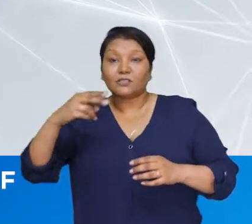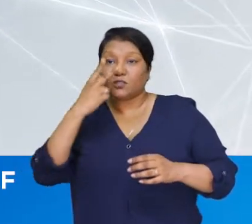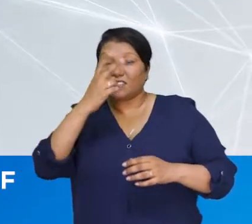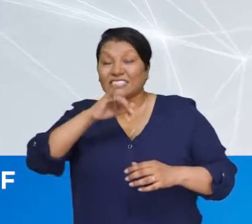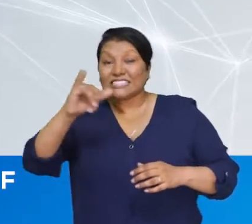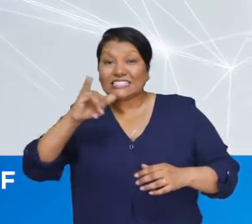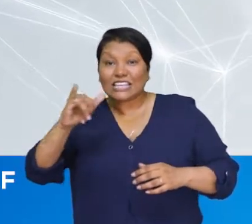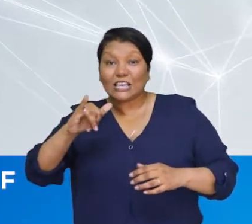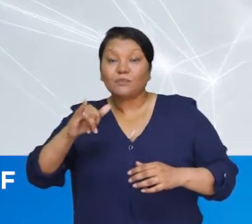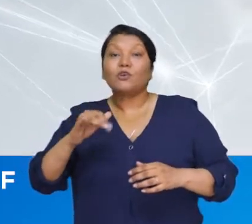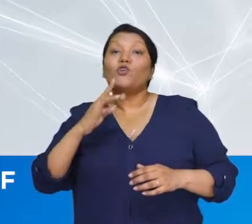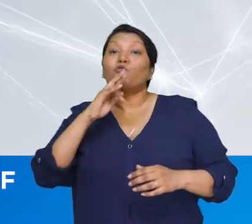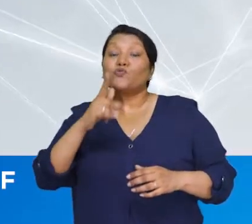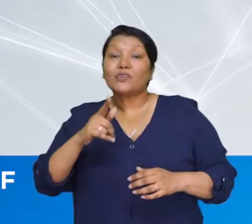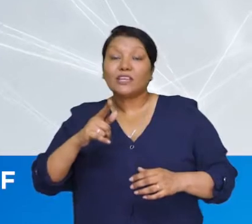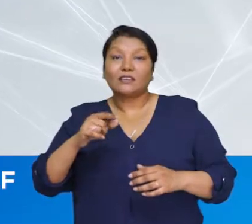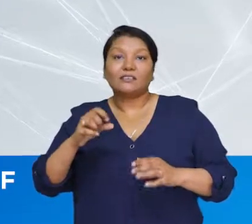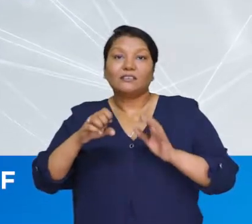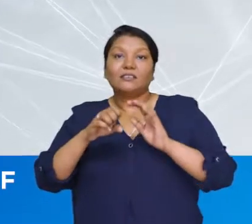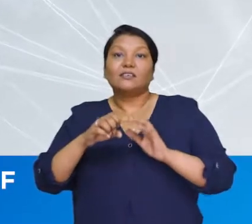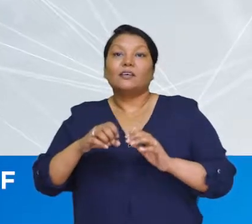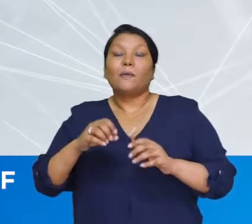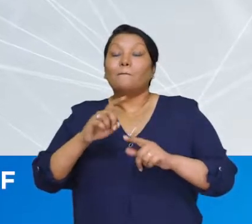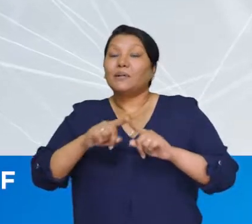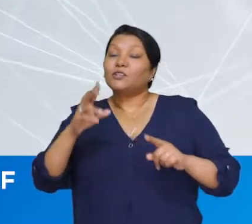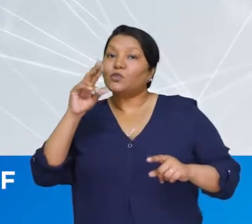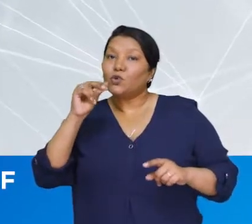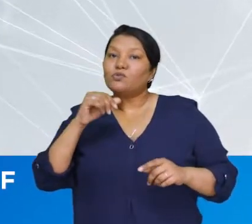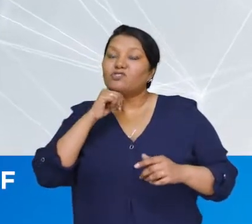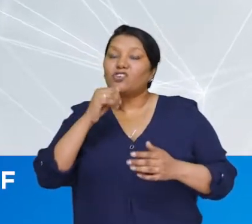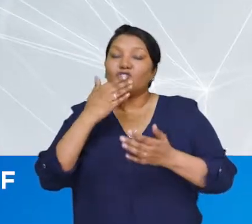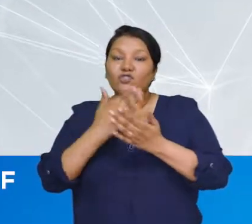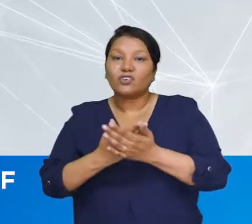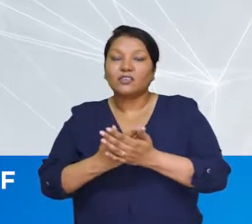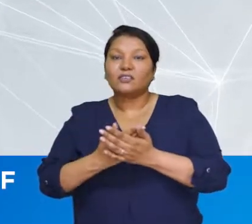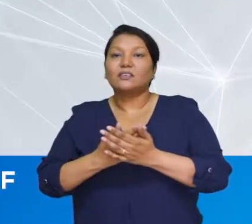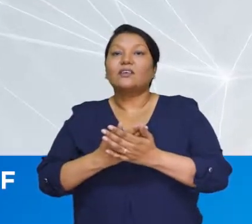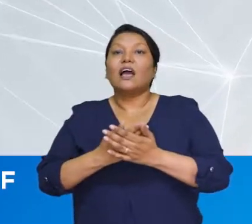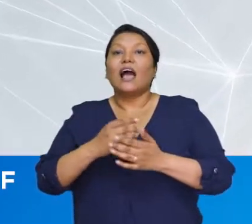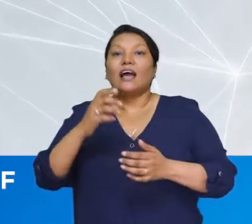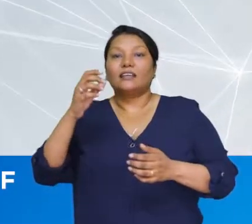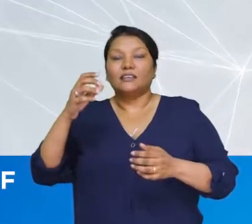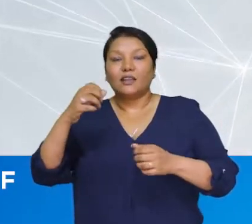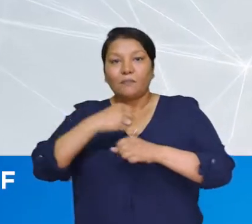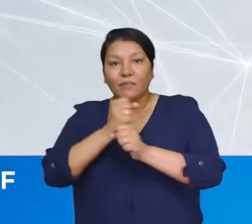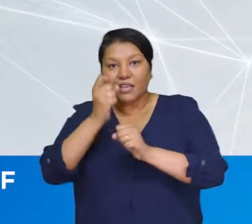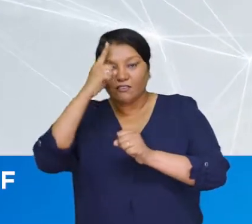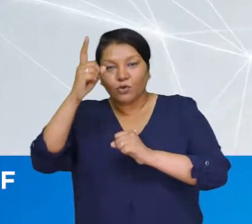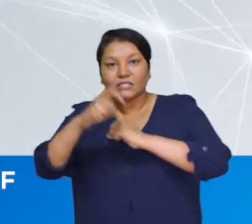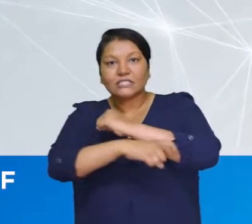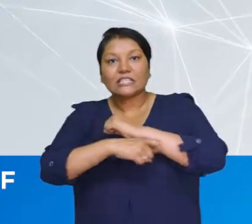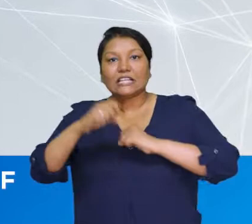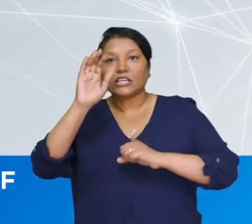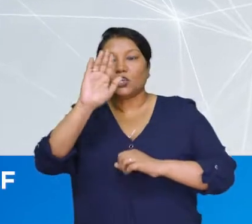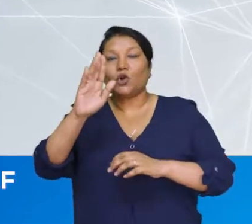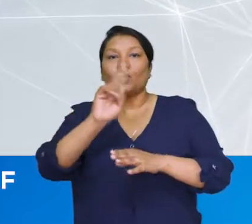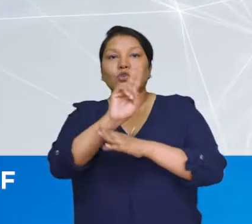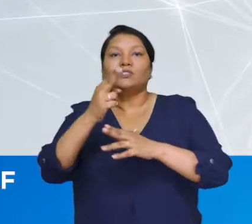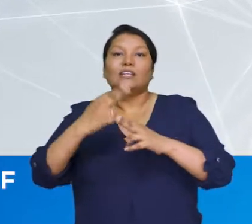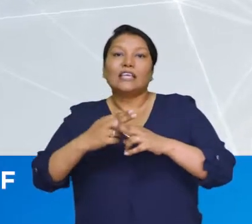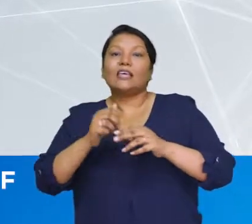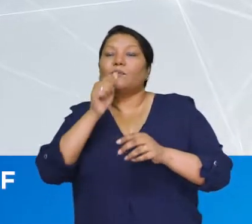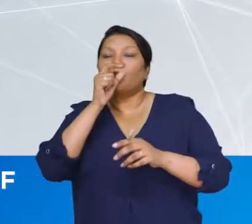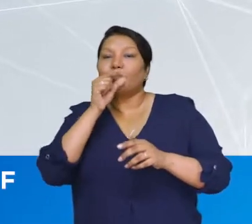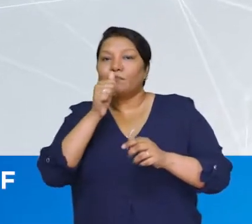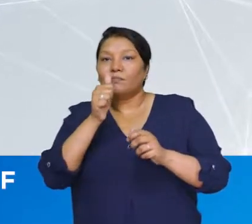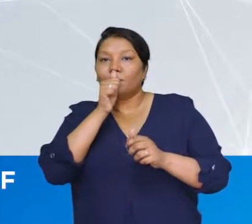Google, Amazon, or Microsoft. But indeed, they are actually fake websites designed to capture our username and passwords. These are called